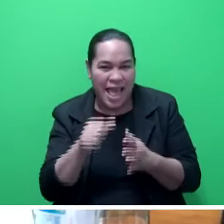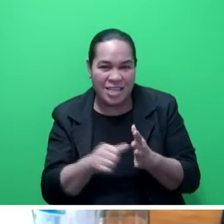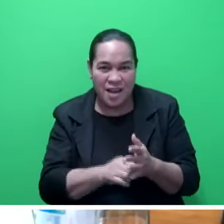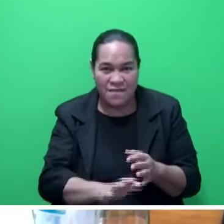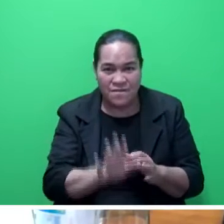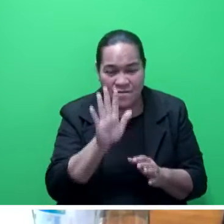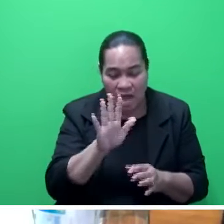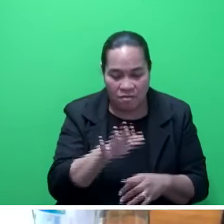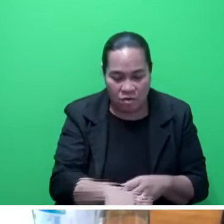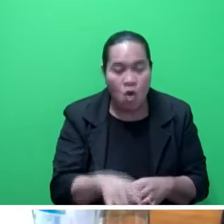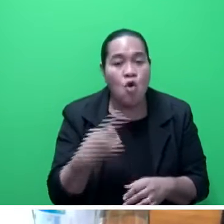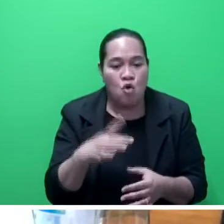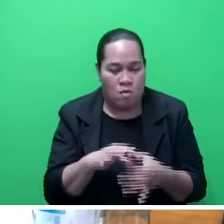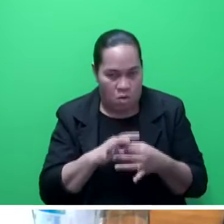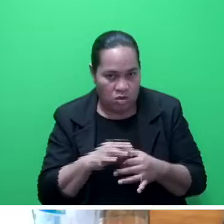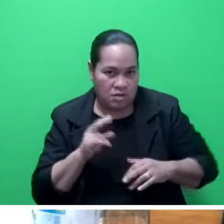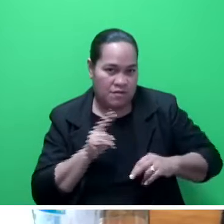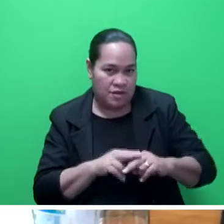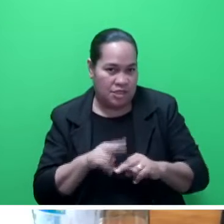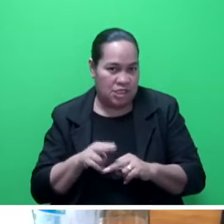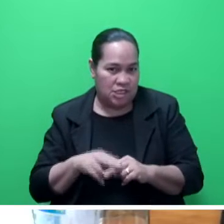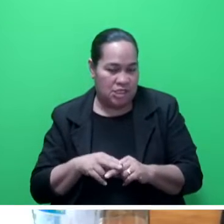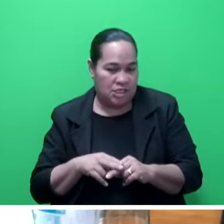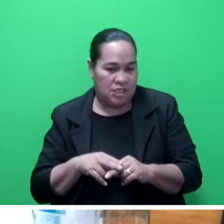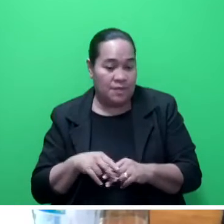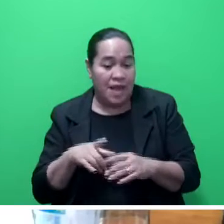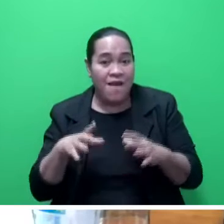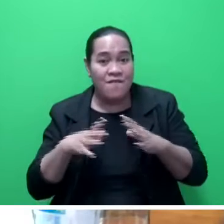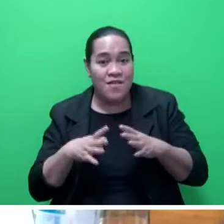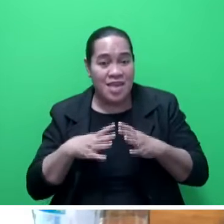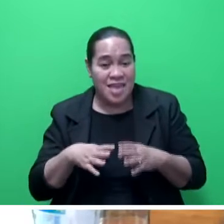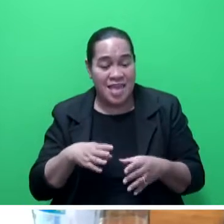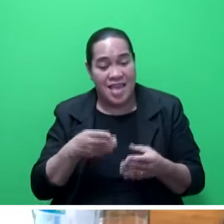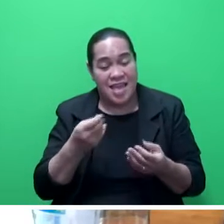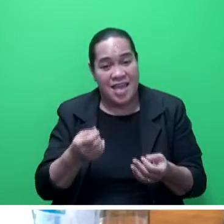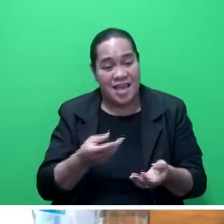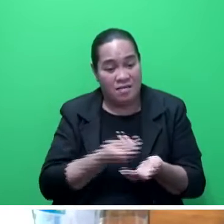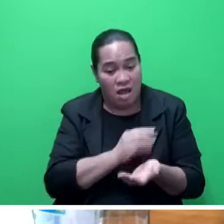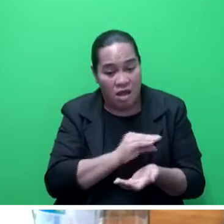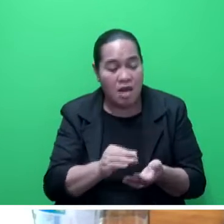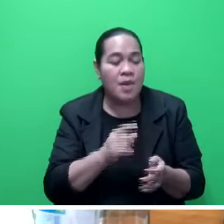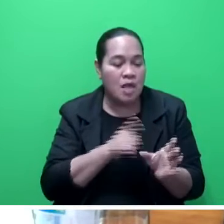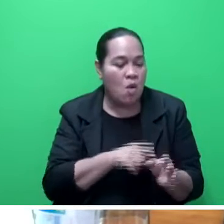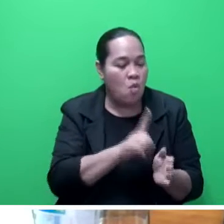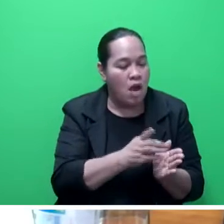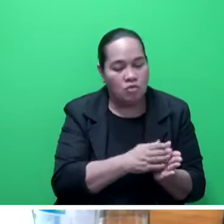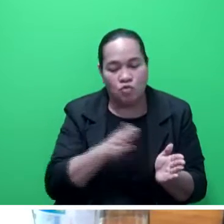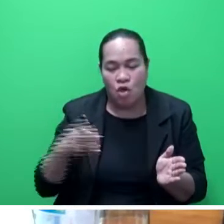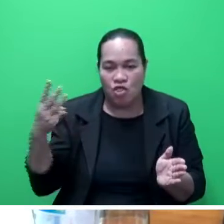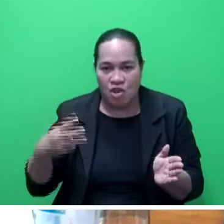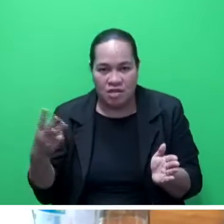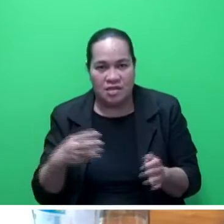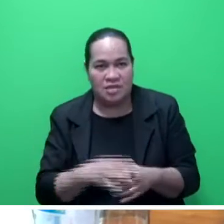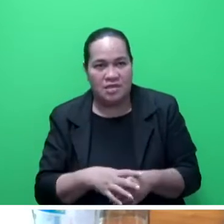who is a Fijian citizen. Mr. Speaker, sir, the free education grant for years 1 to 13 is provided on a per